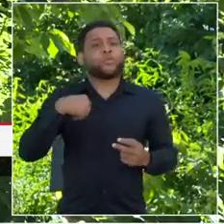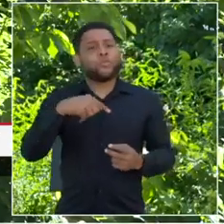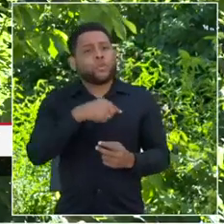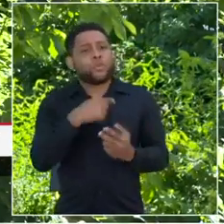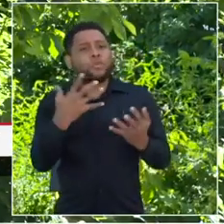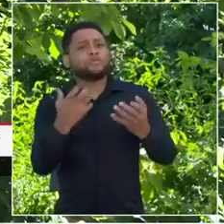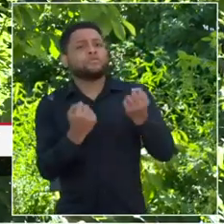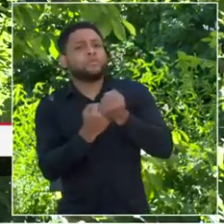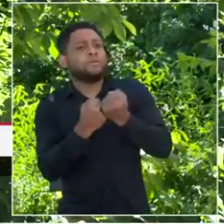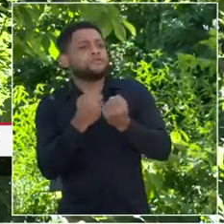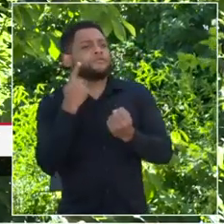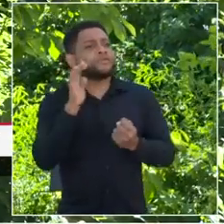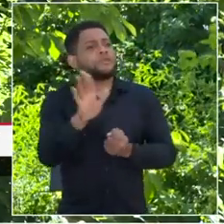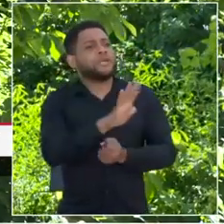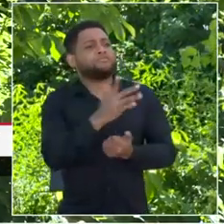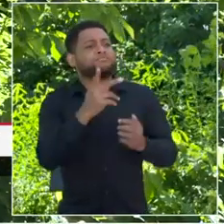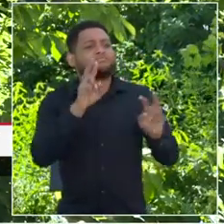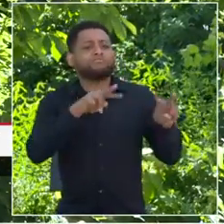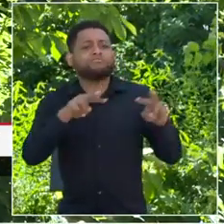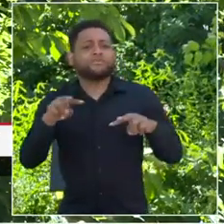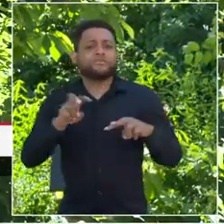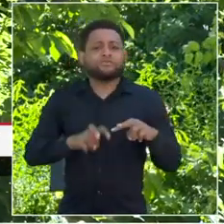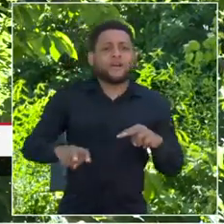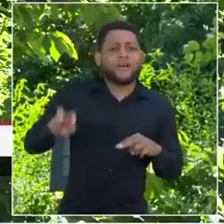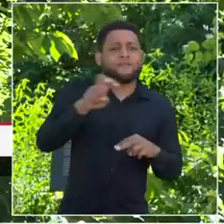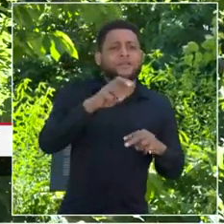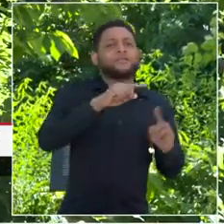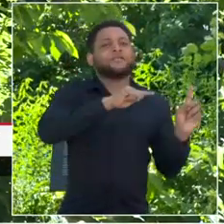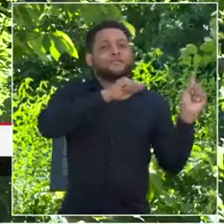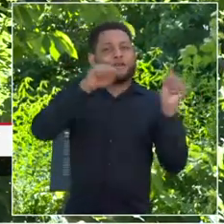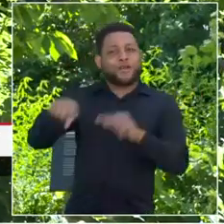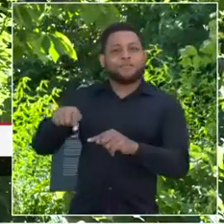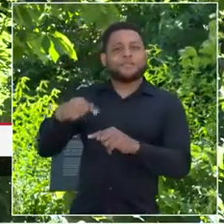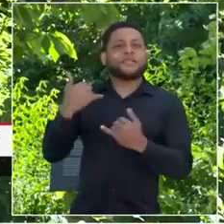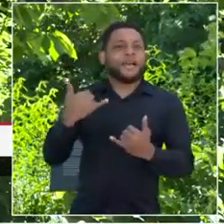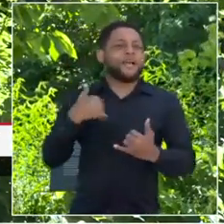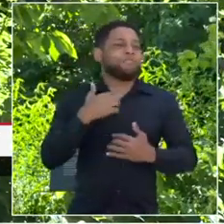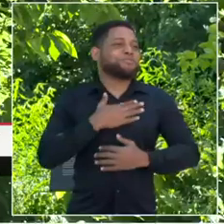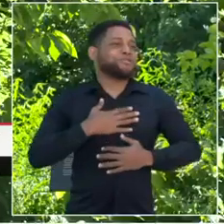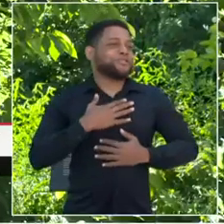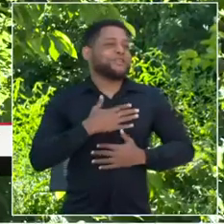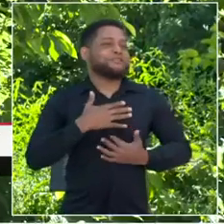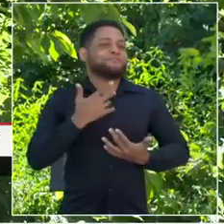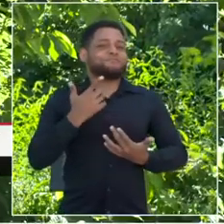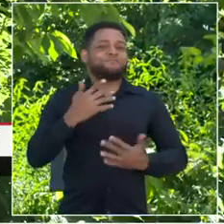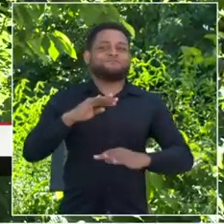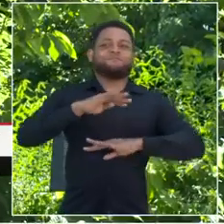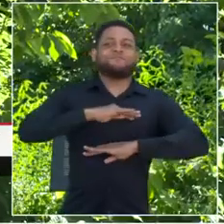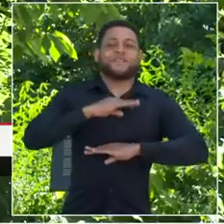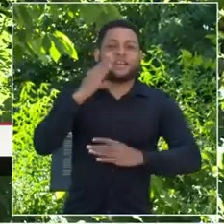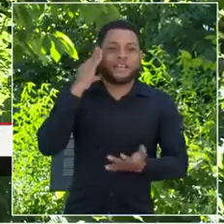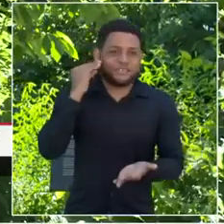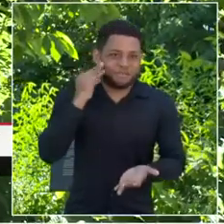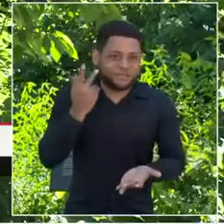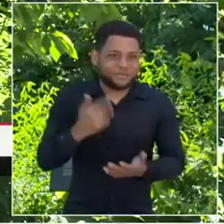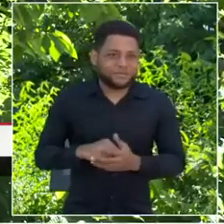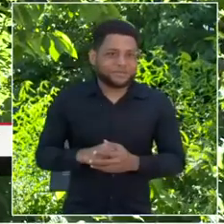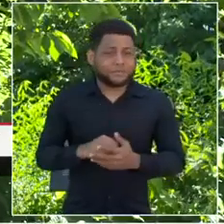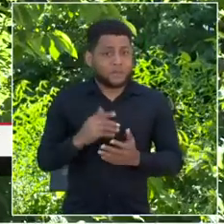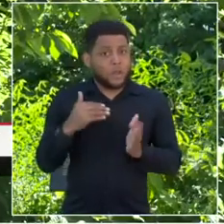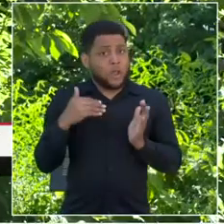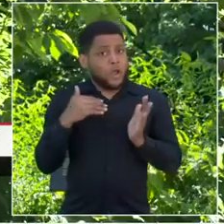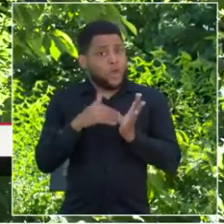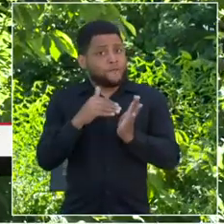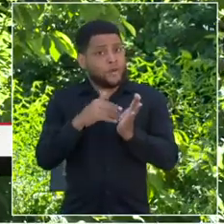will be fun and a fulfilling experience. I say frequently because sometimes we